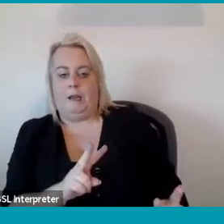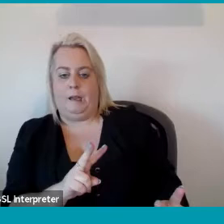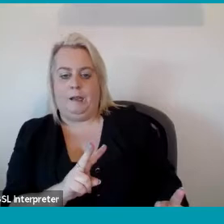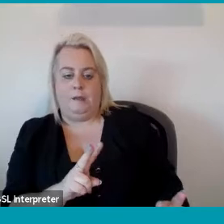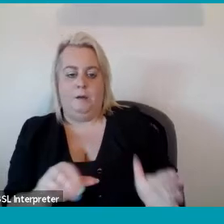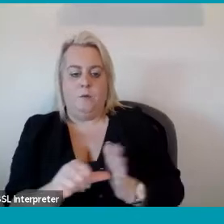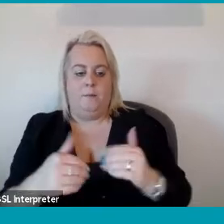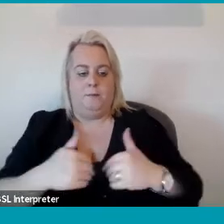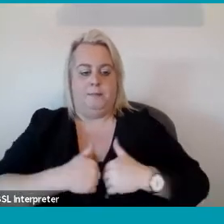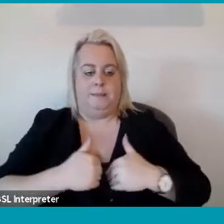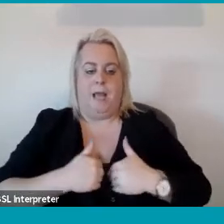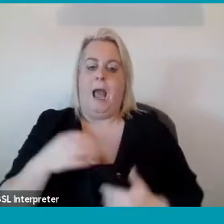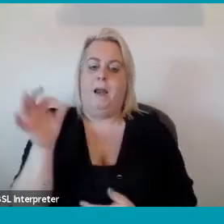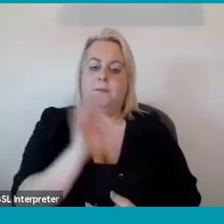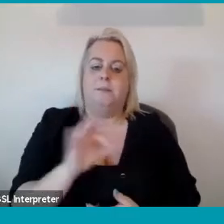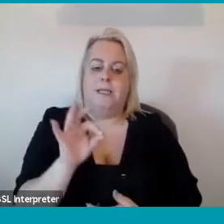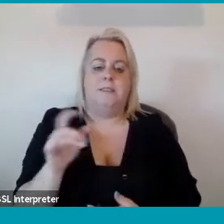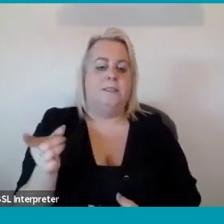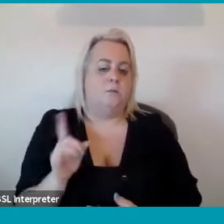do you think?